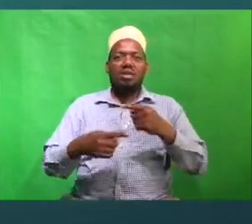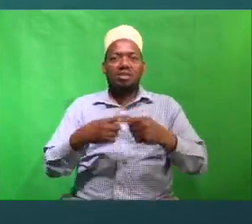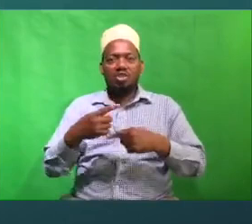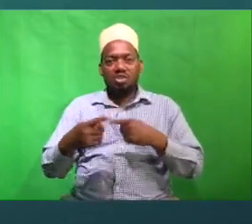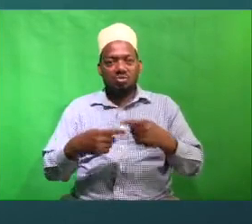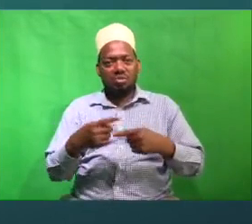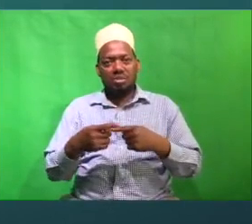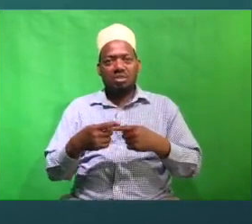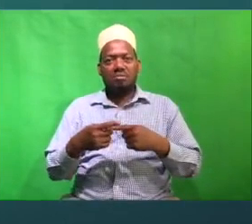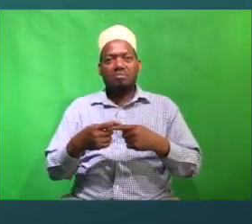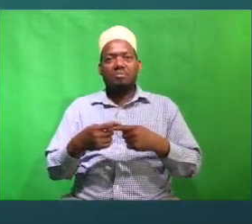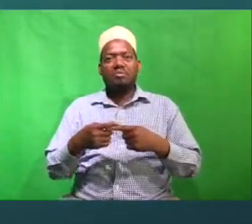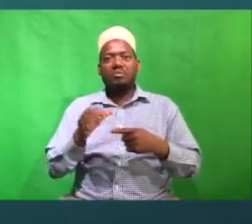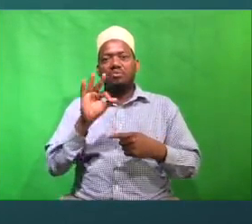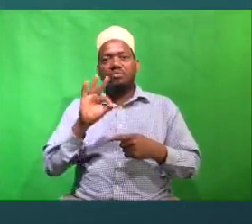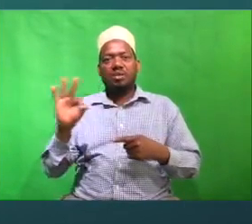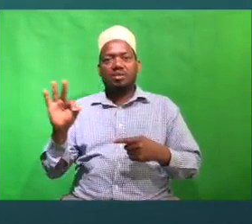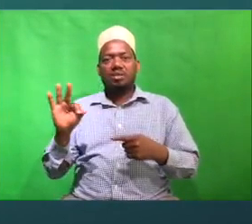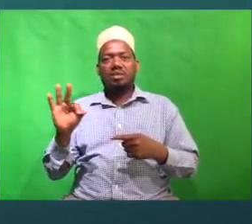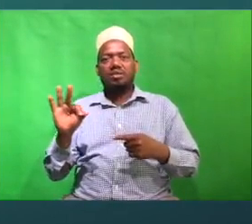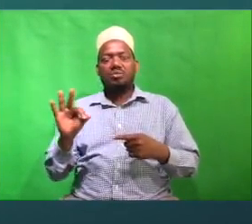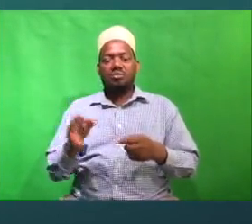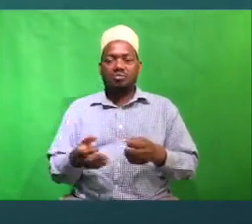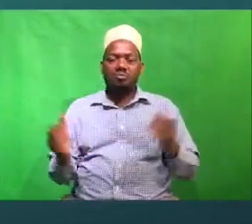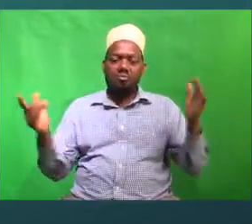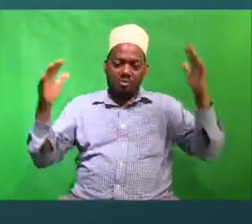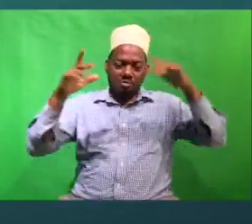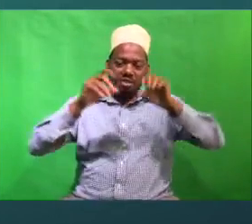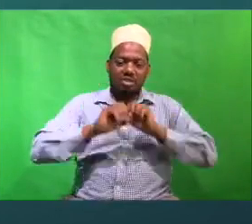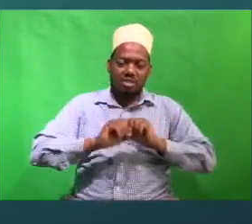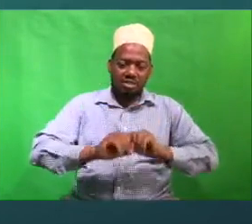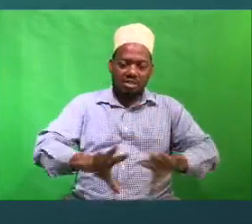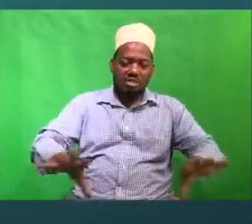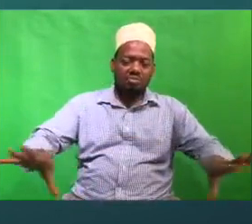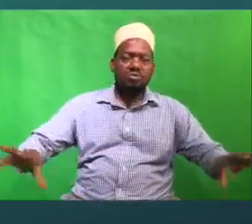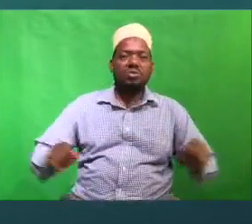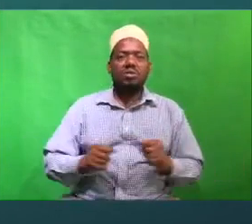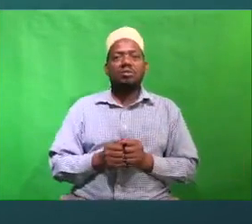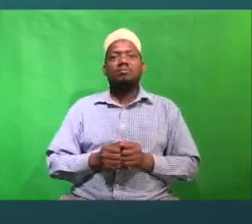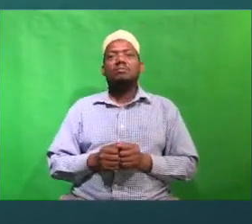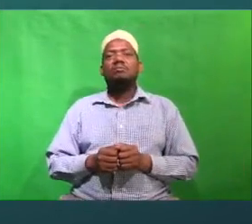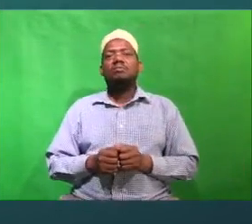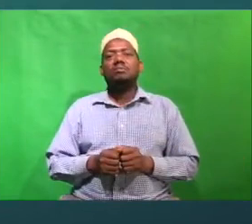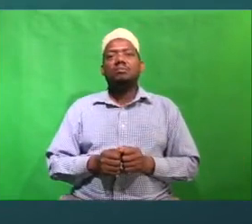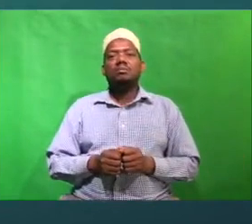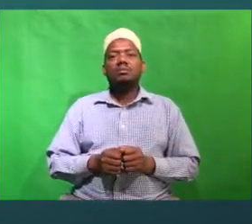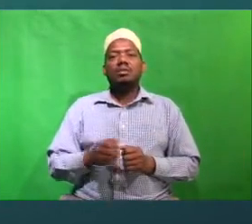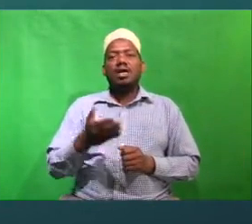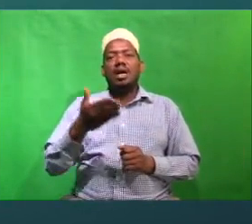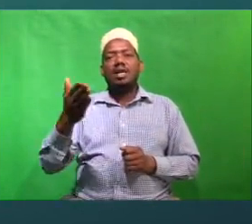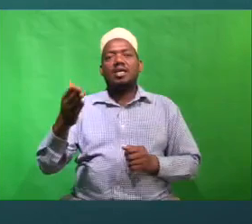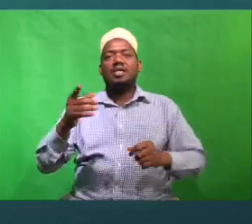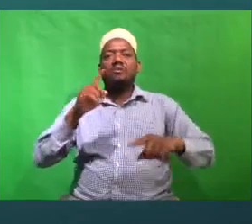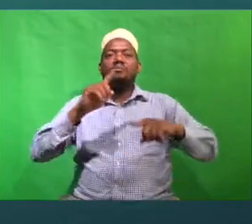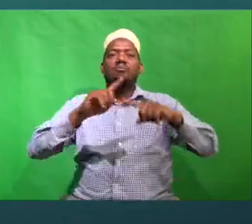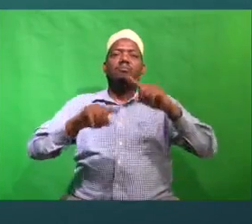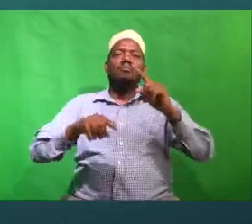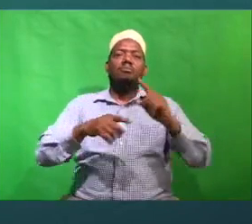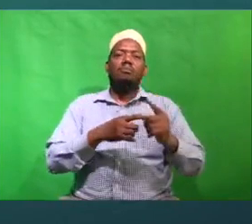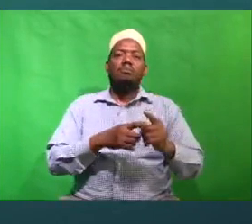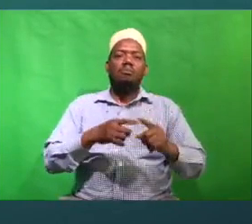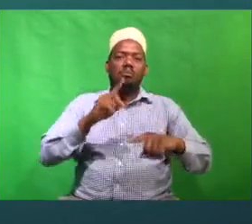factor for population distribution. Another factor is